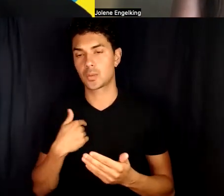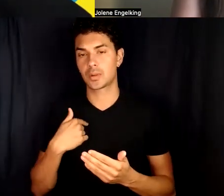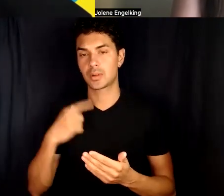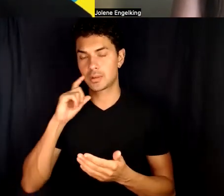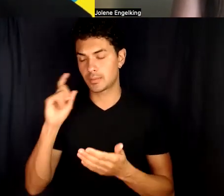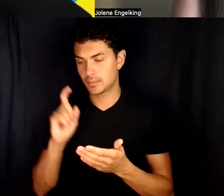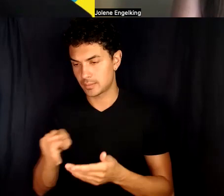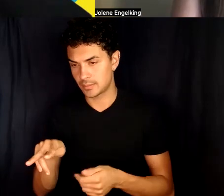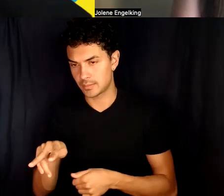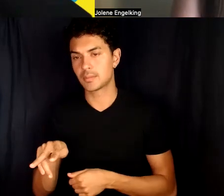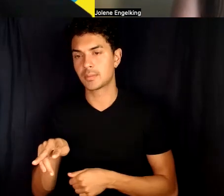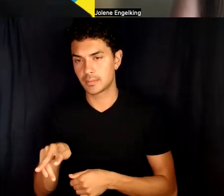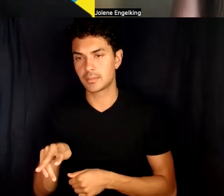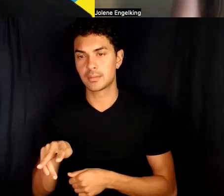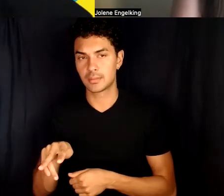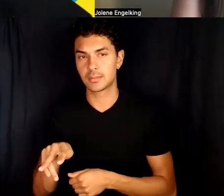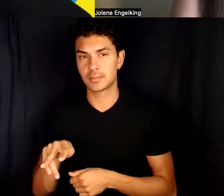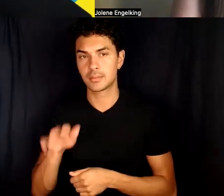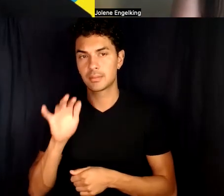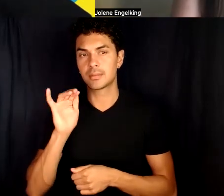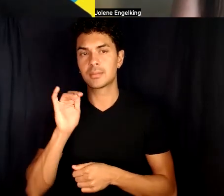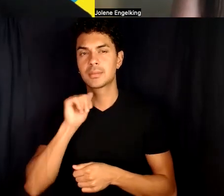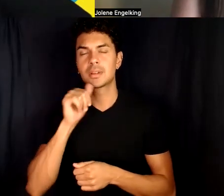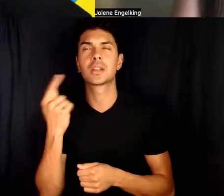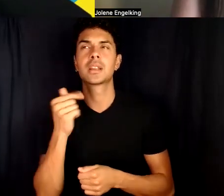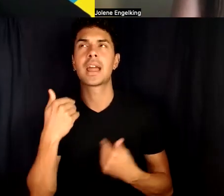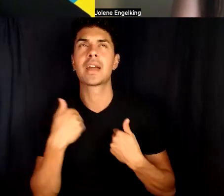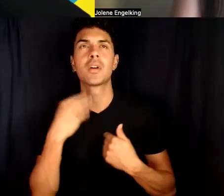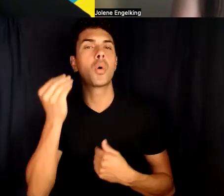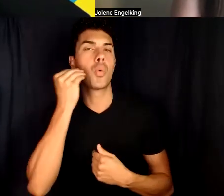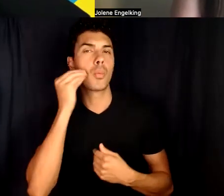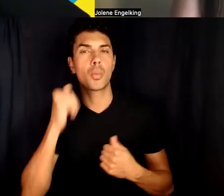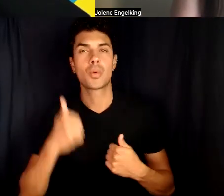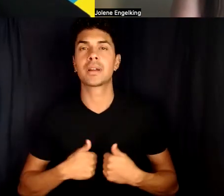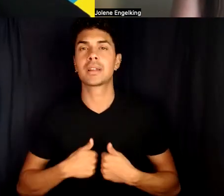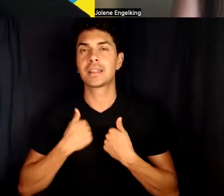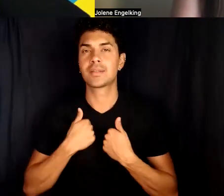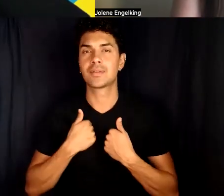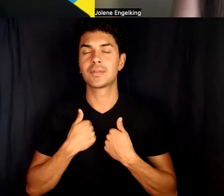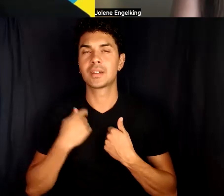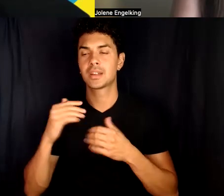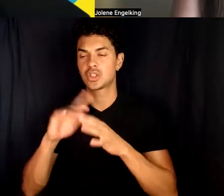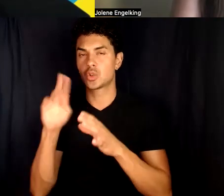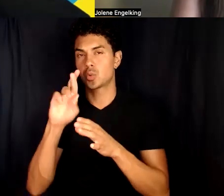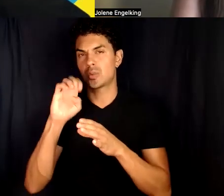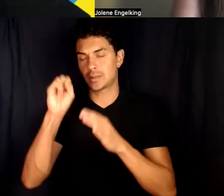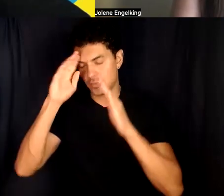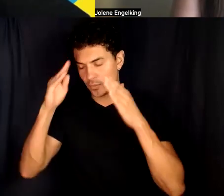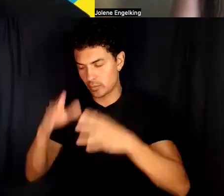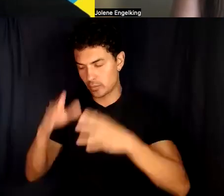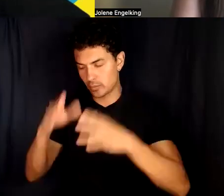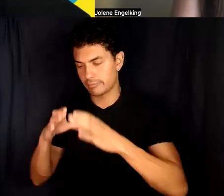the survivor not having a home or life away from the reservation. So them assuming they were from